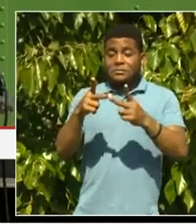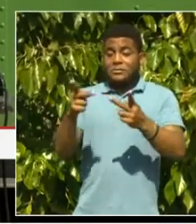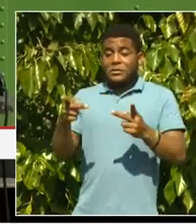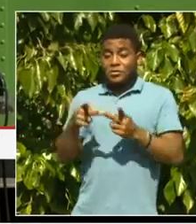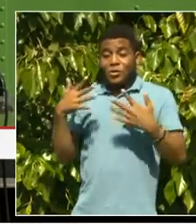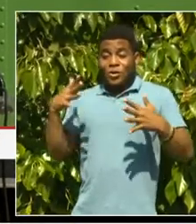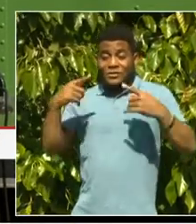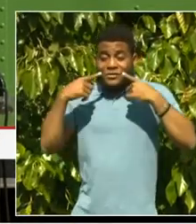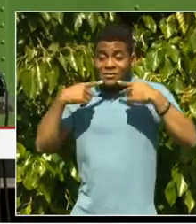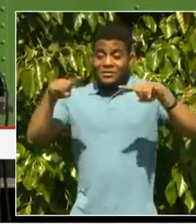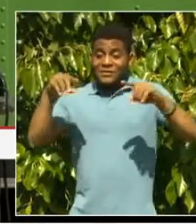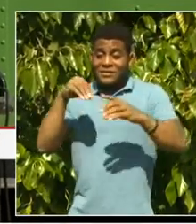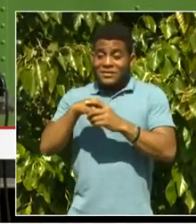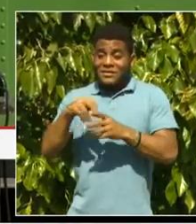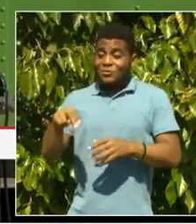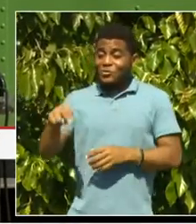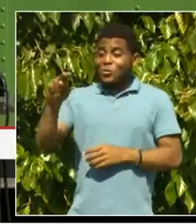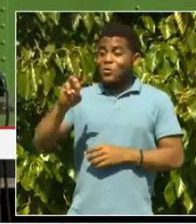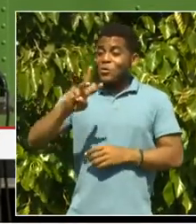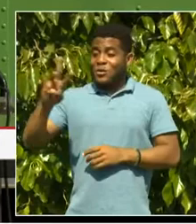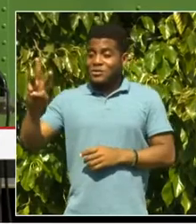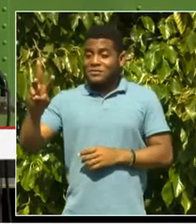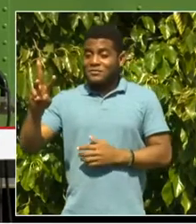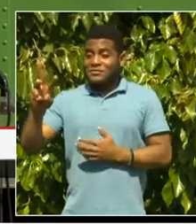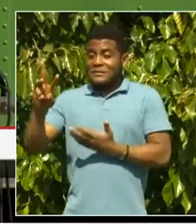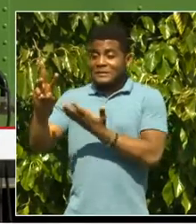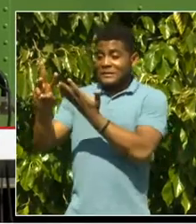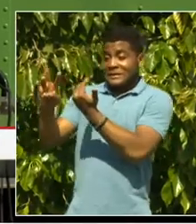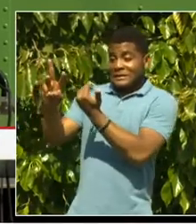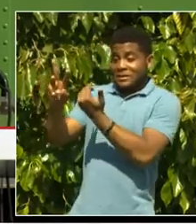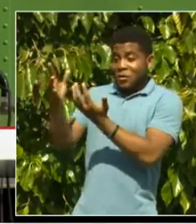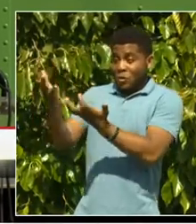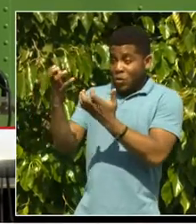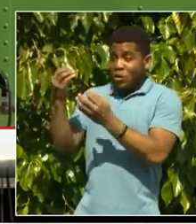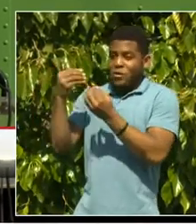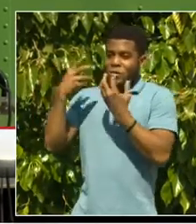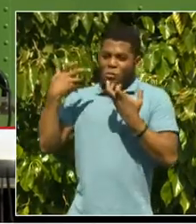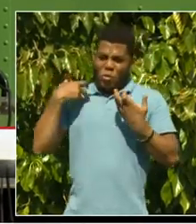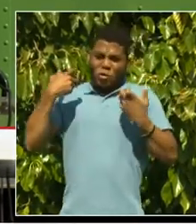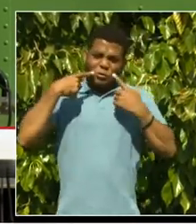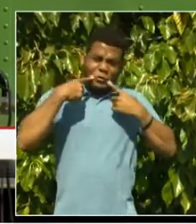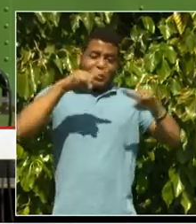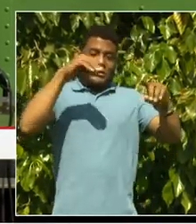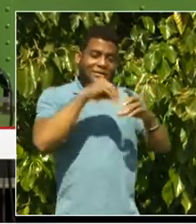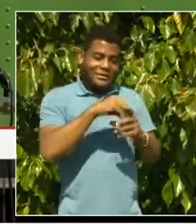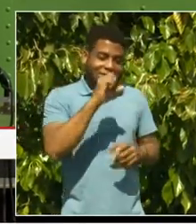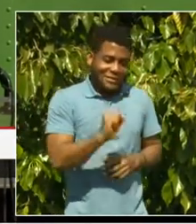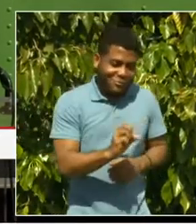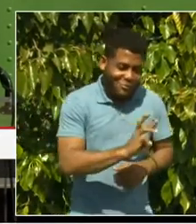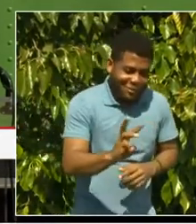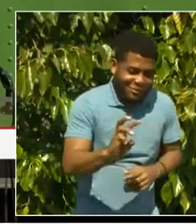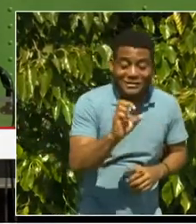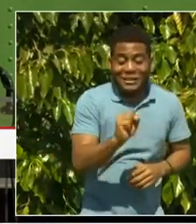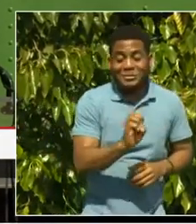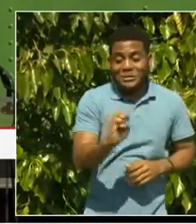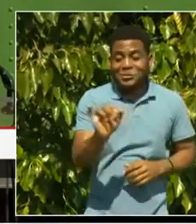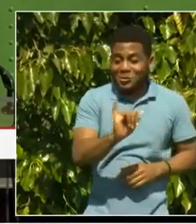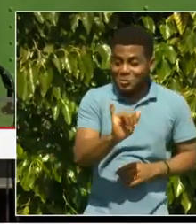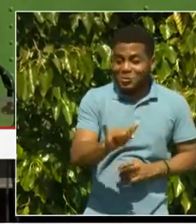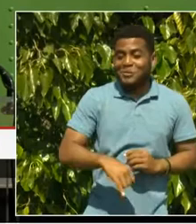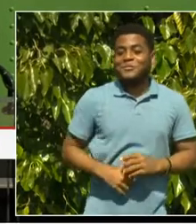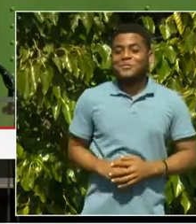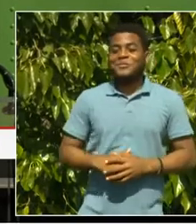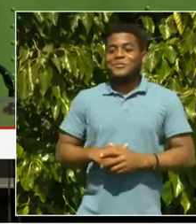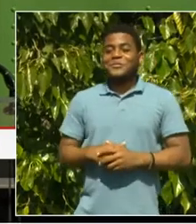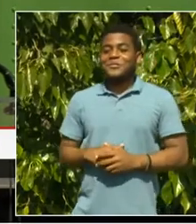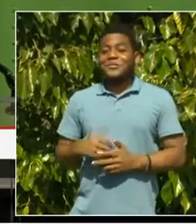to be successful in Southeast too, and we're willing to invest in you in your second location. That's what we did with